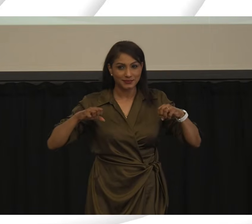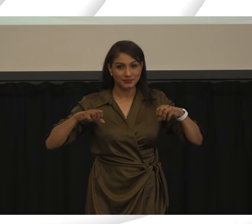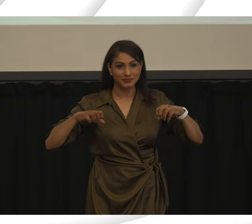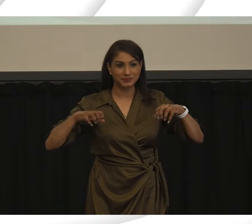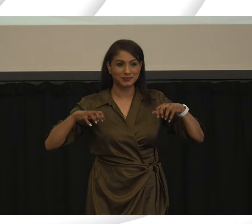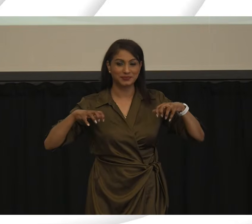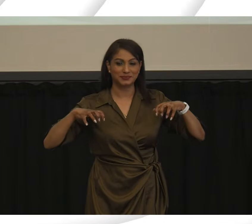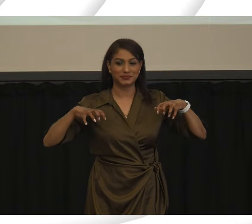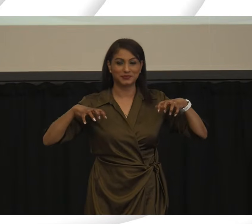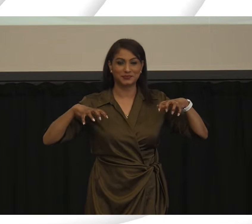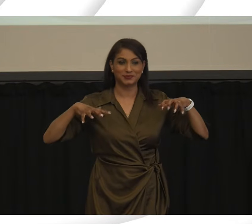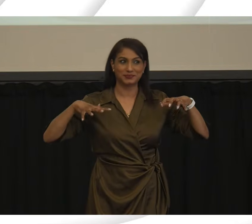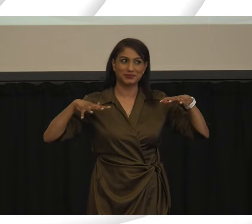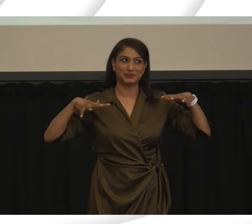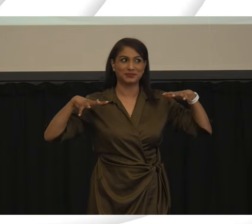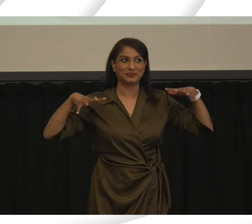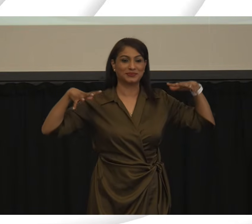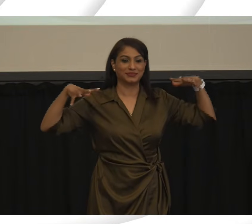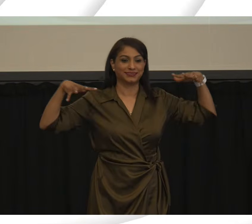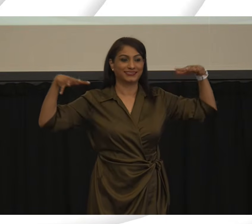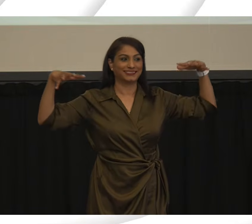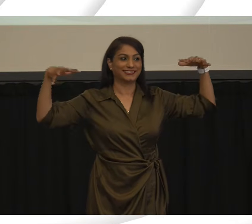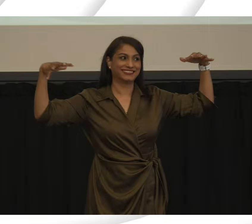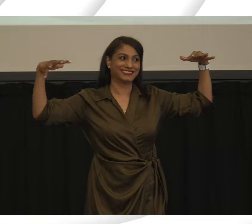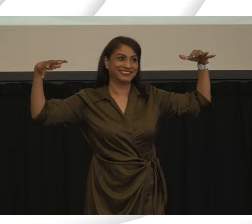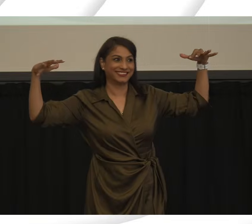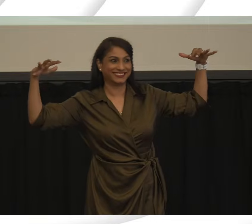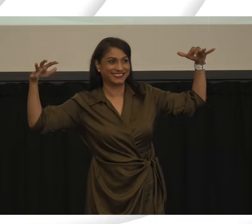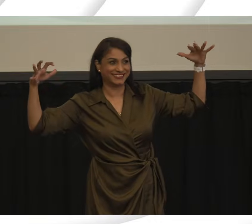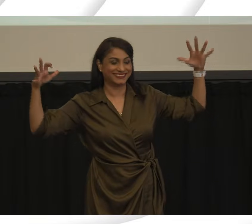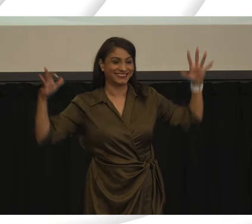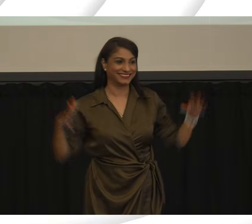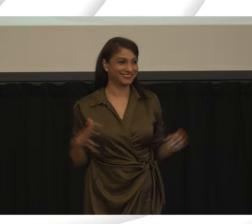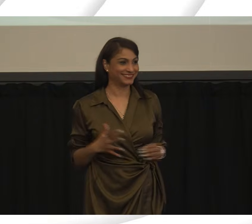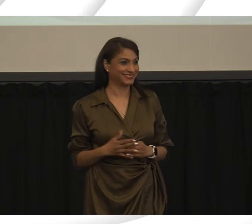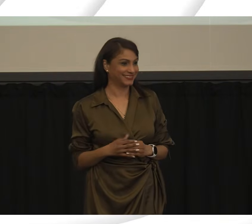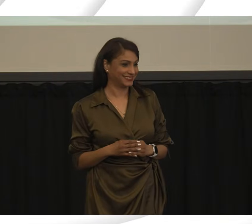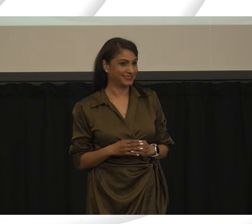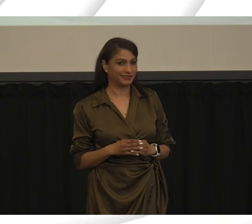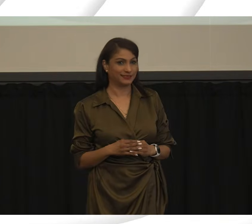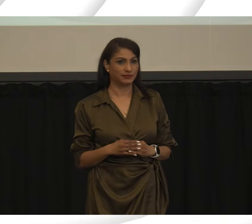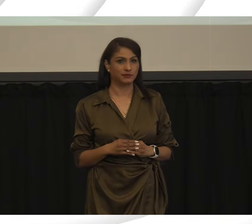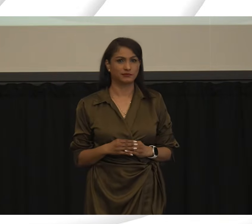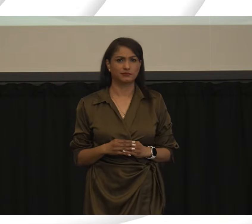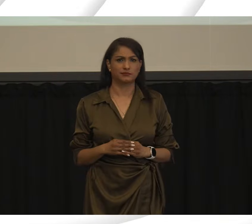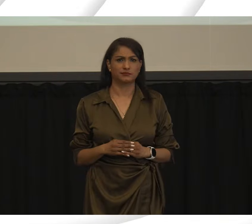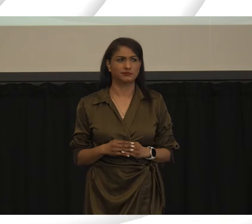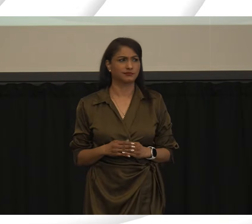Just give you a moment to brighten the lights on the stage for us, please.